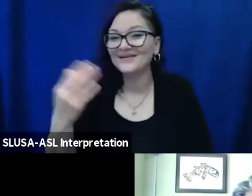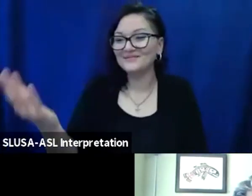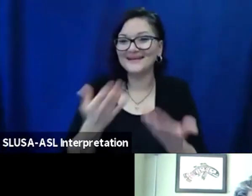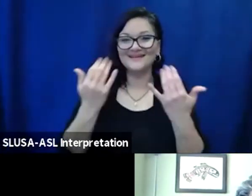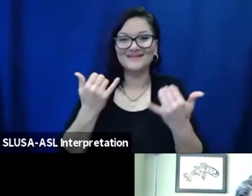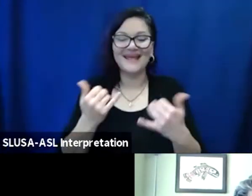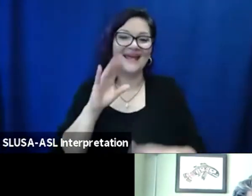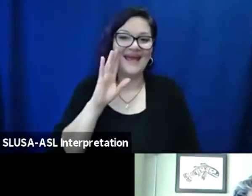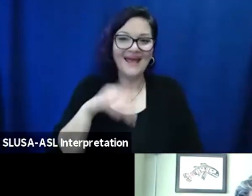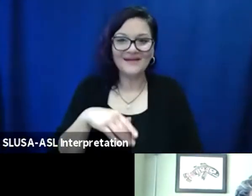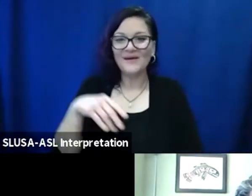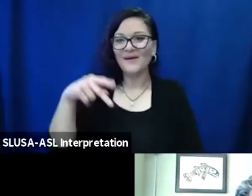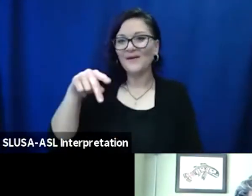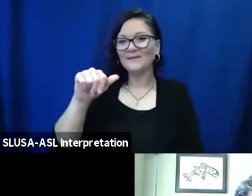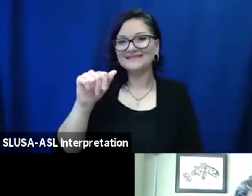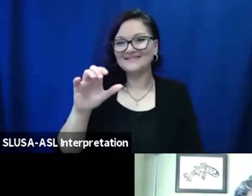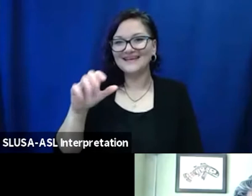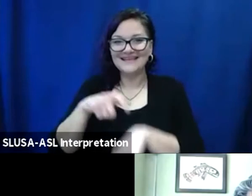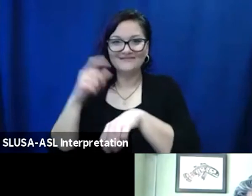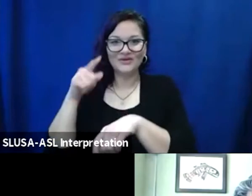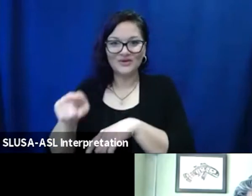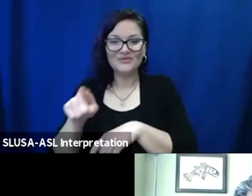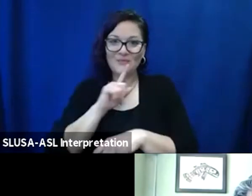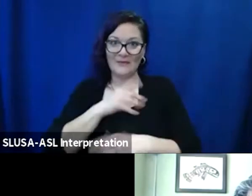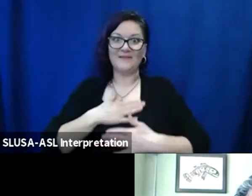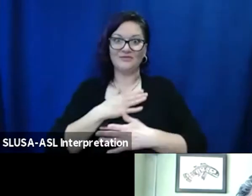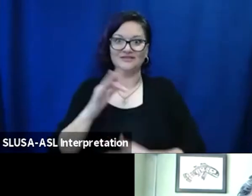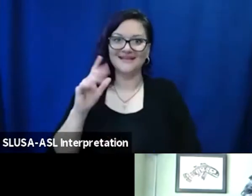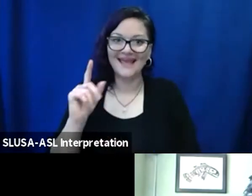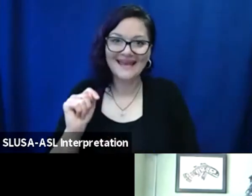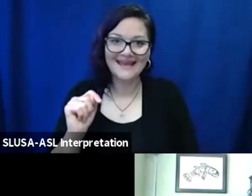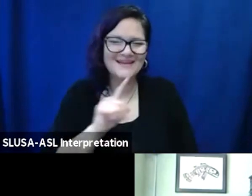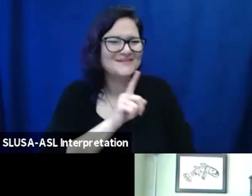know we're a Pacific time for you, so appreciate it. And